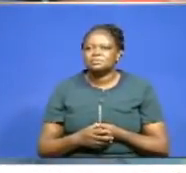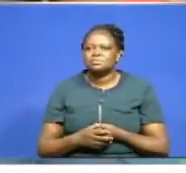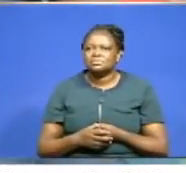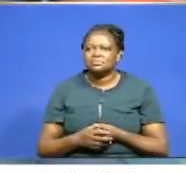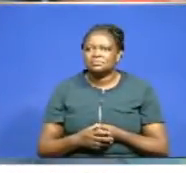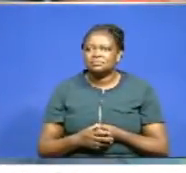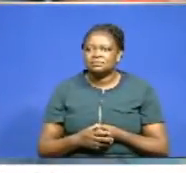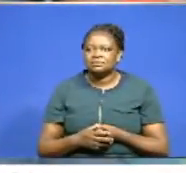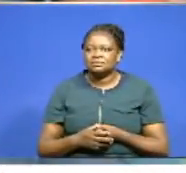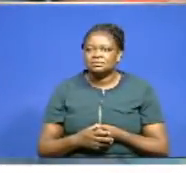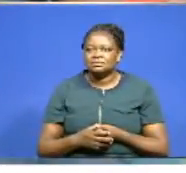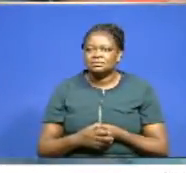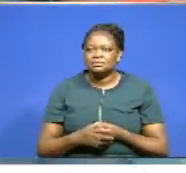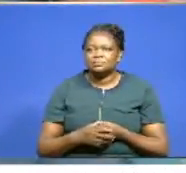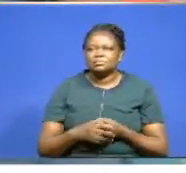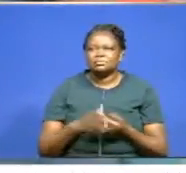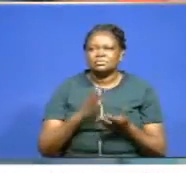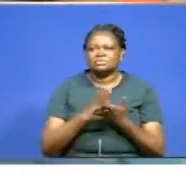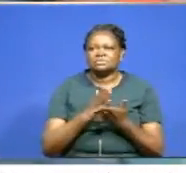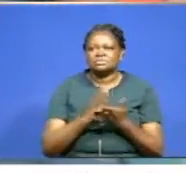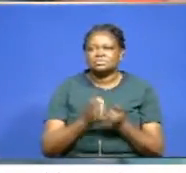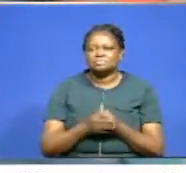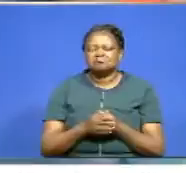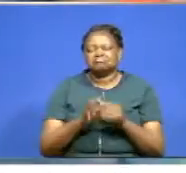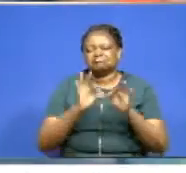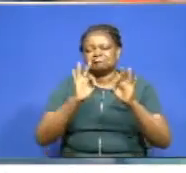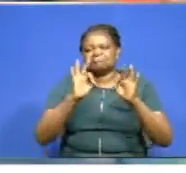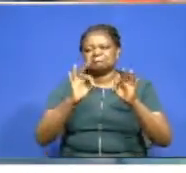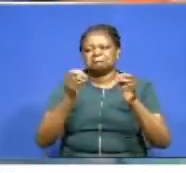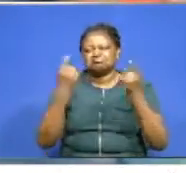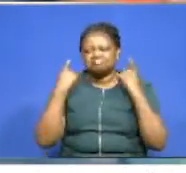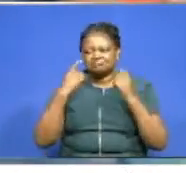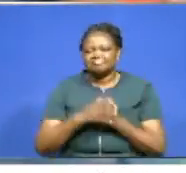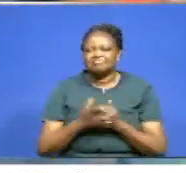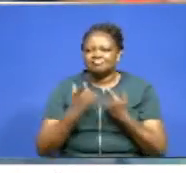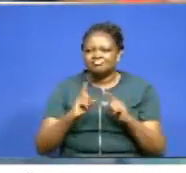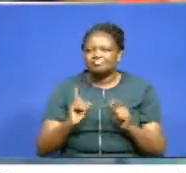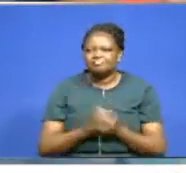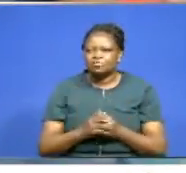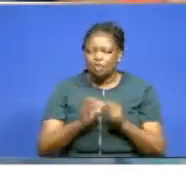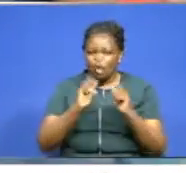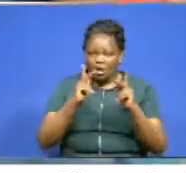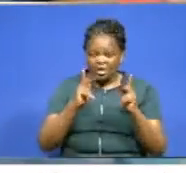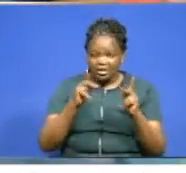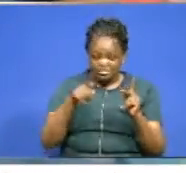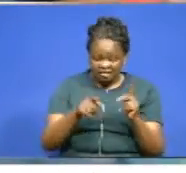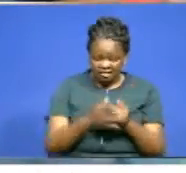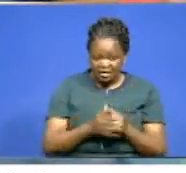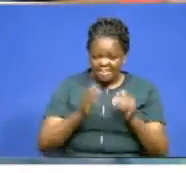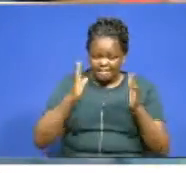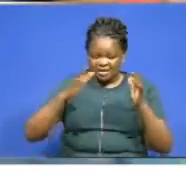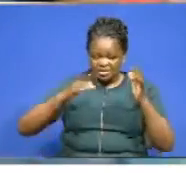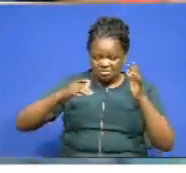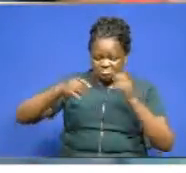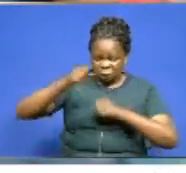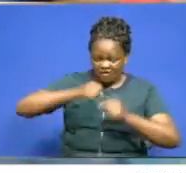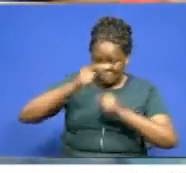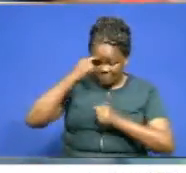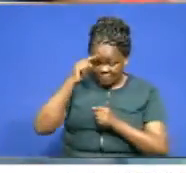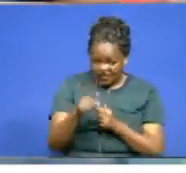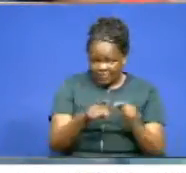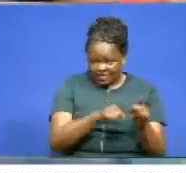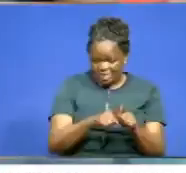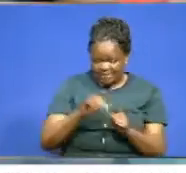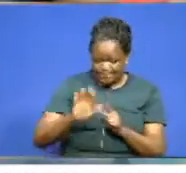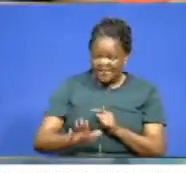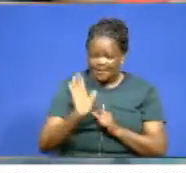sorry, too modest, but I get it. Okay. Now, of course, maybe for Kenyans, it's a big step maybe, and for you as a